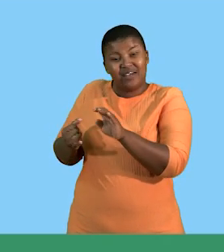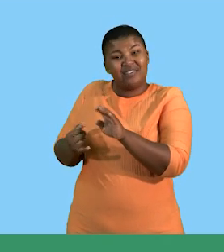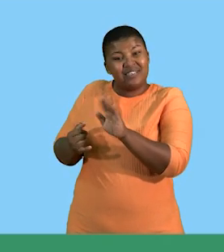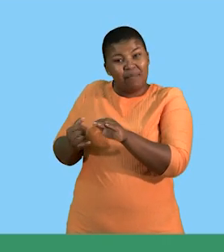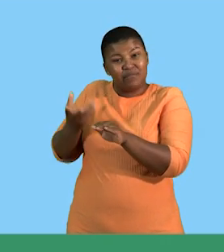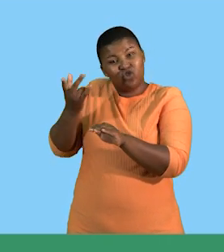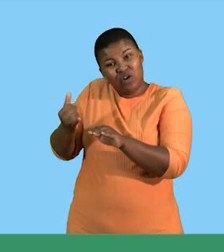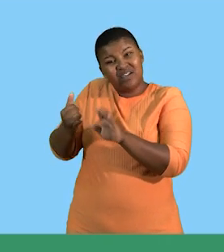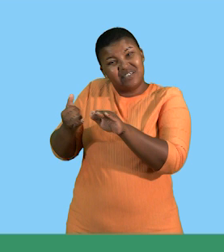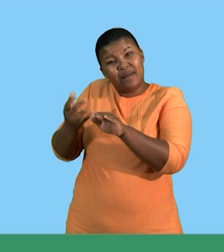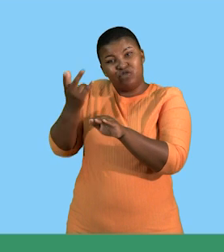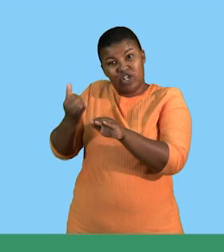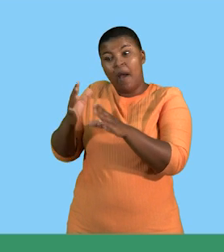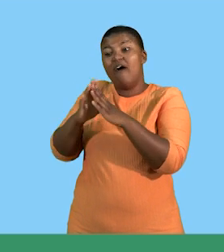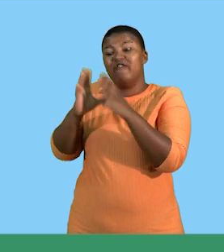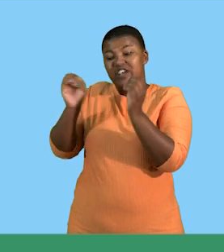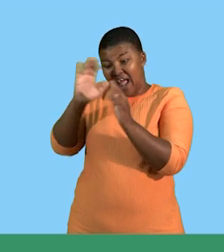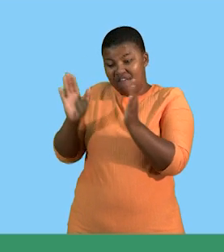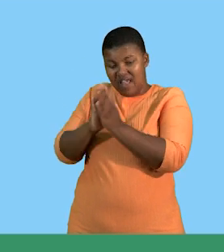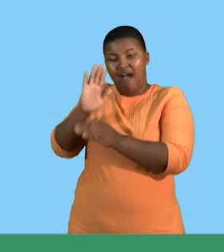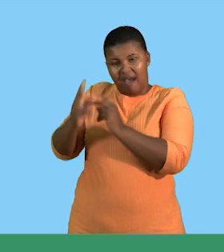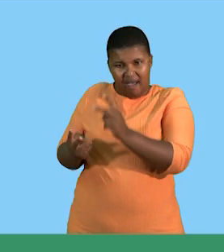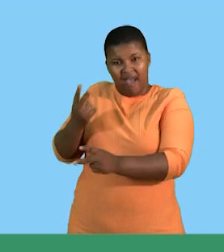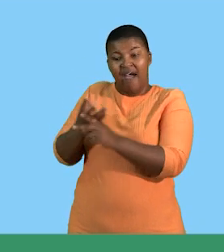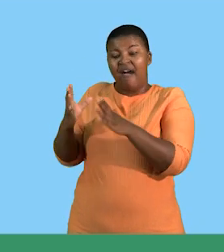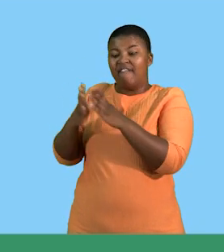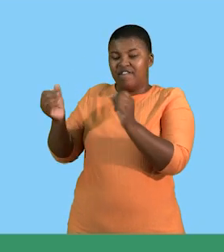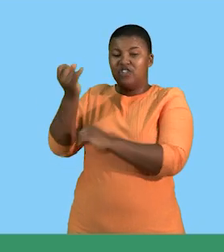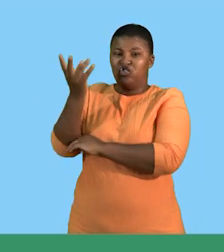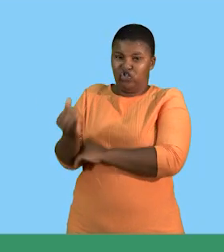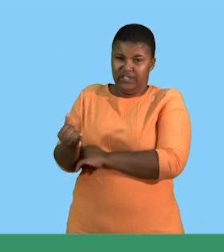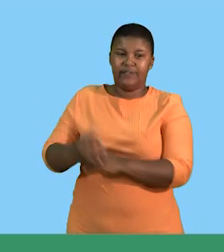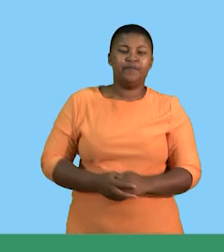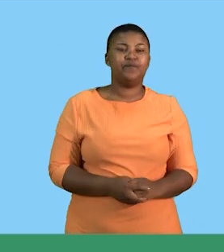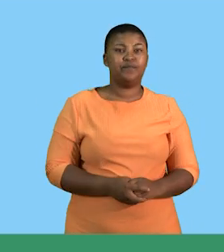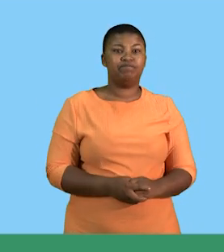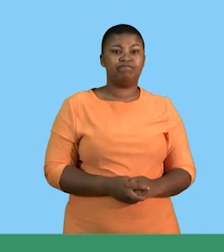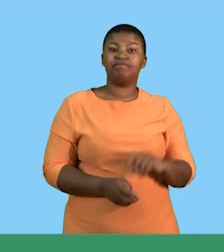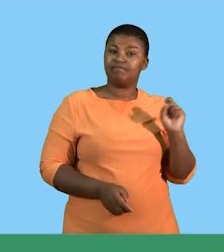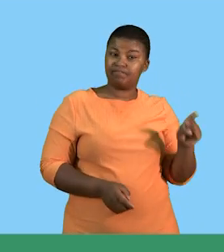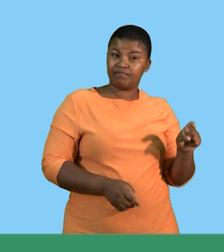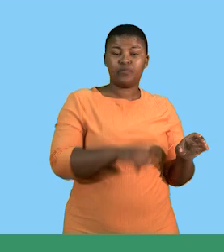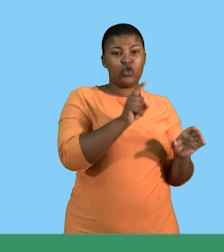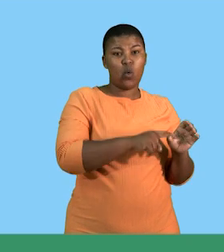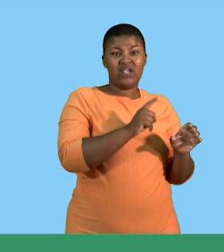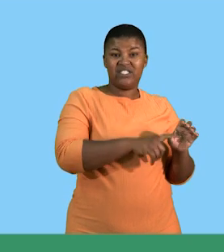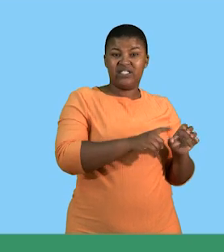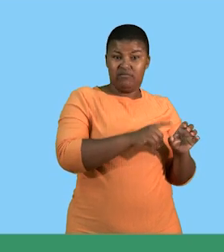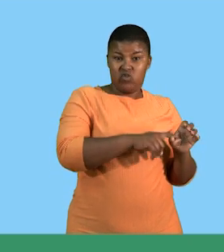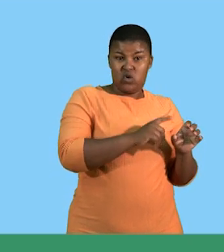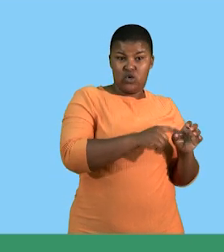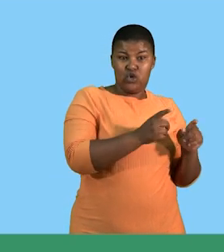during and after the production process. So with quality control, we have set